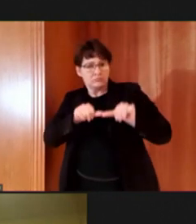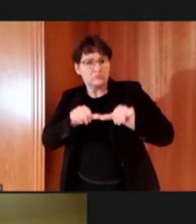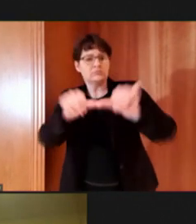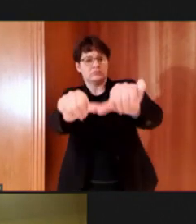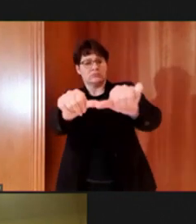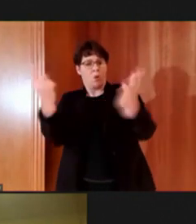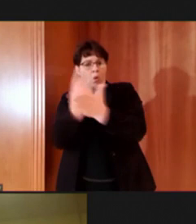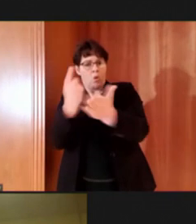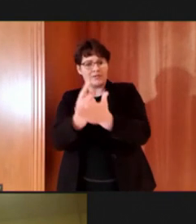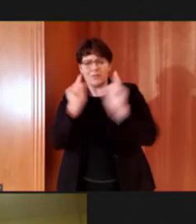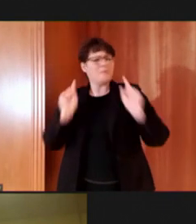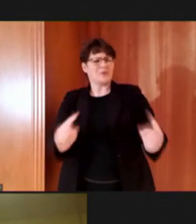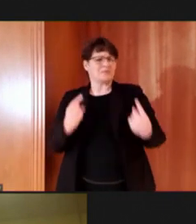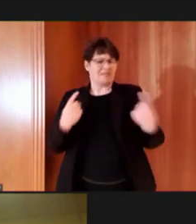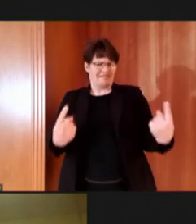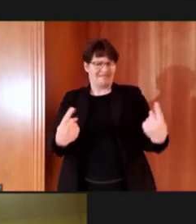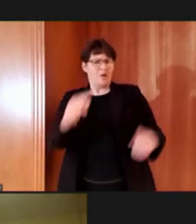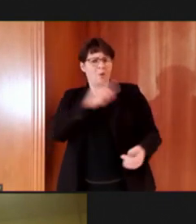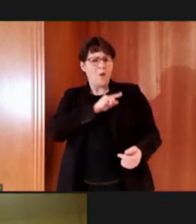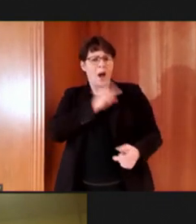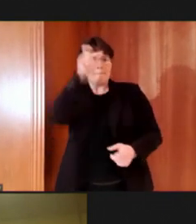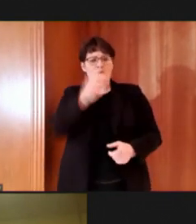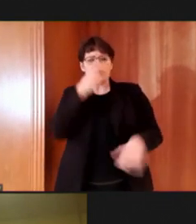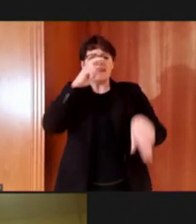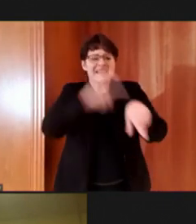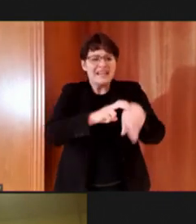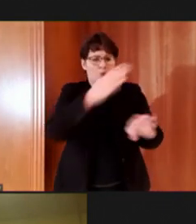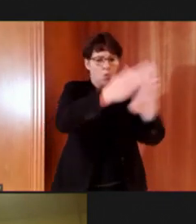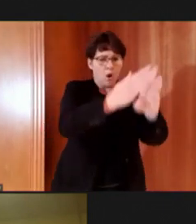forever. People need to earn a living.